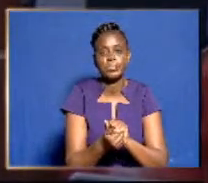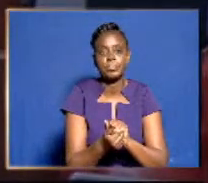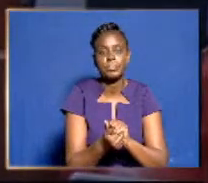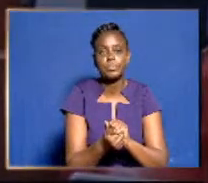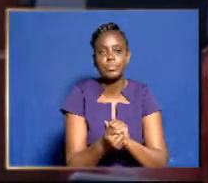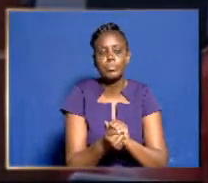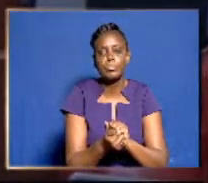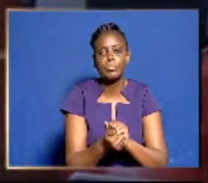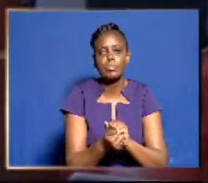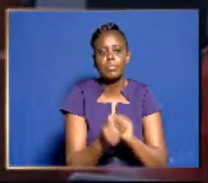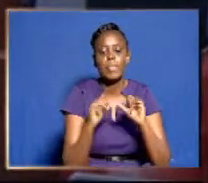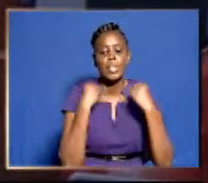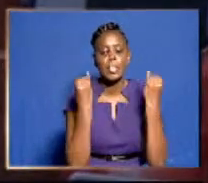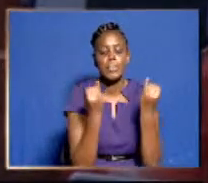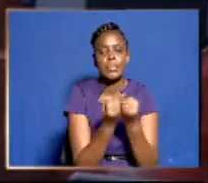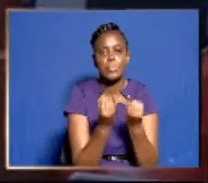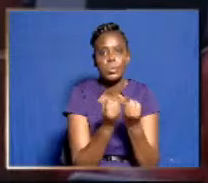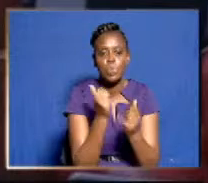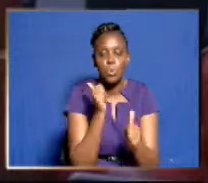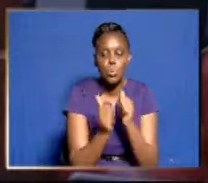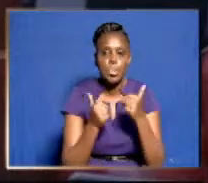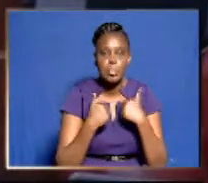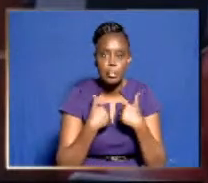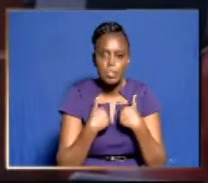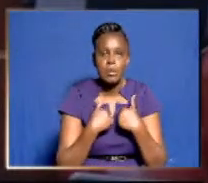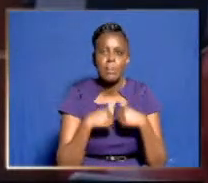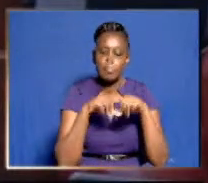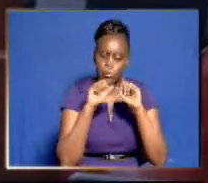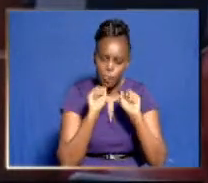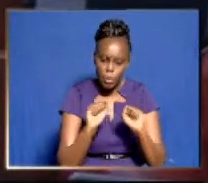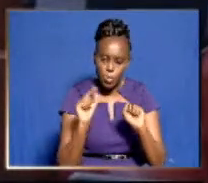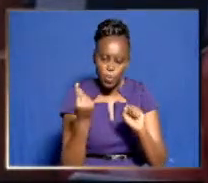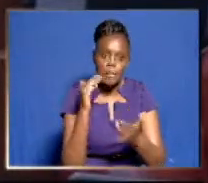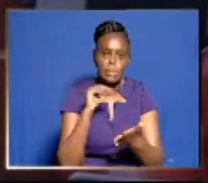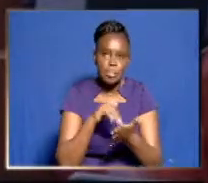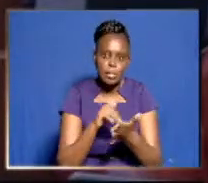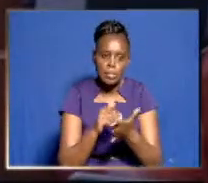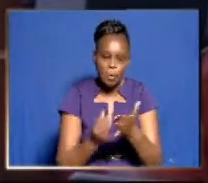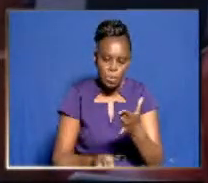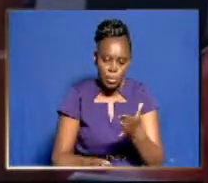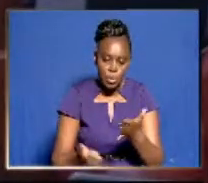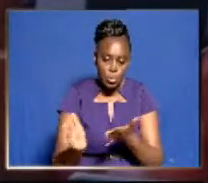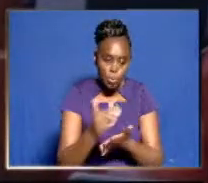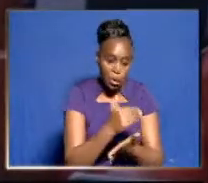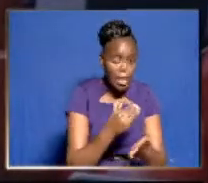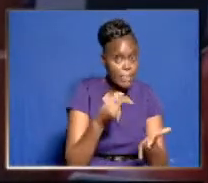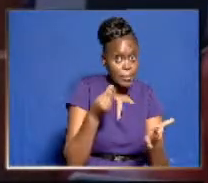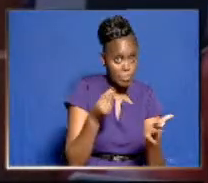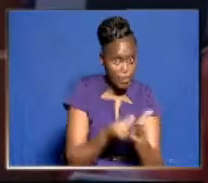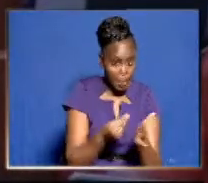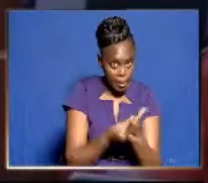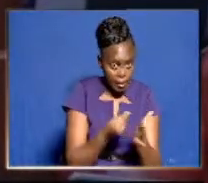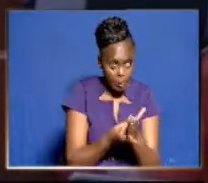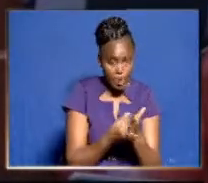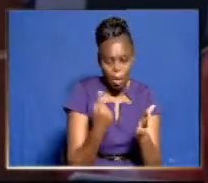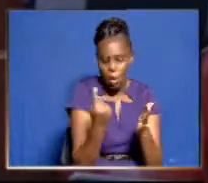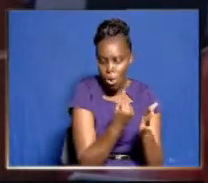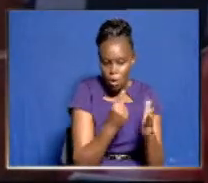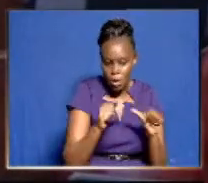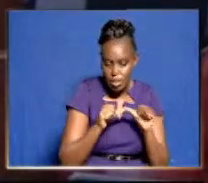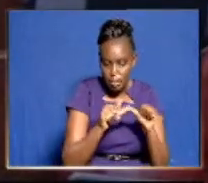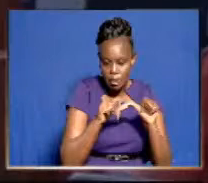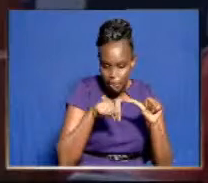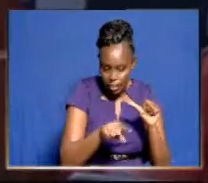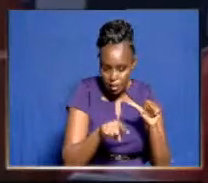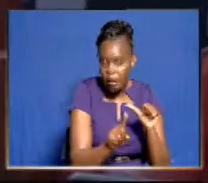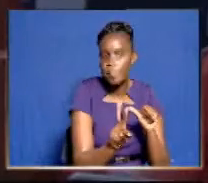to an institution that has the potential, once again, to generate revenue, to not only sustain